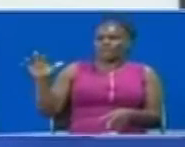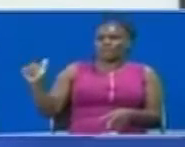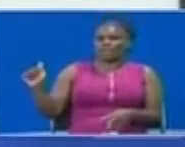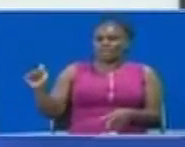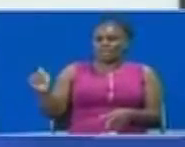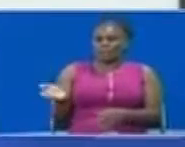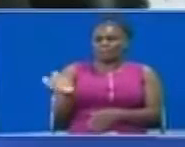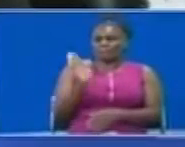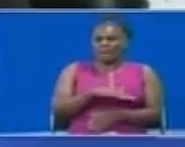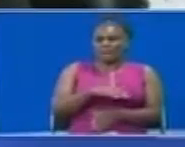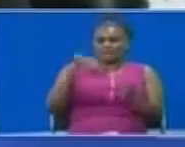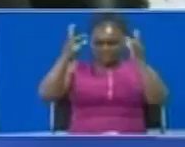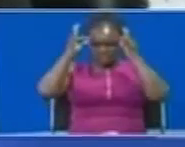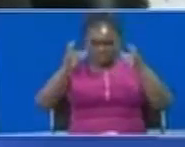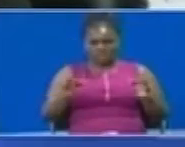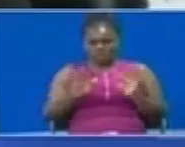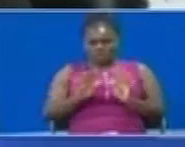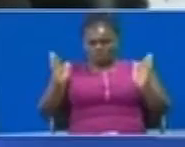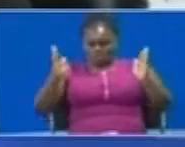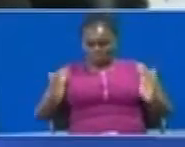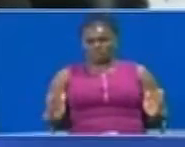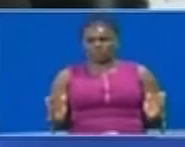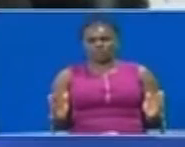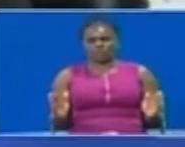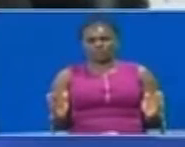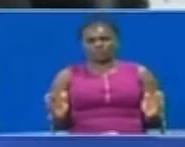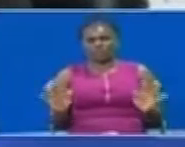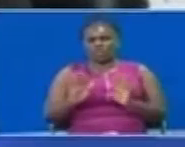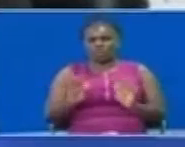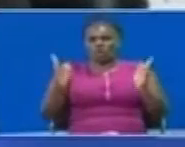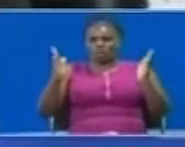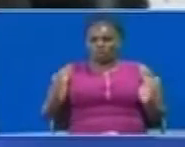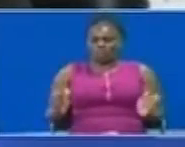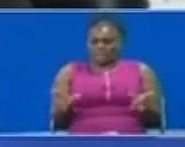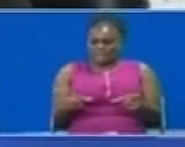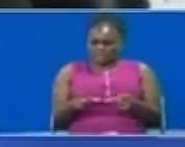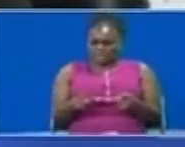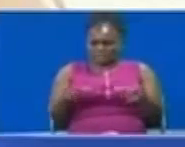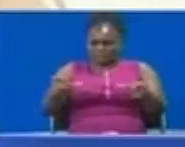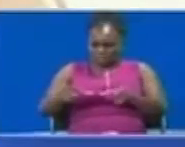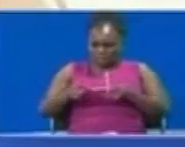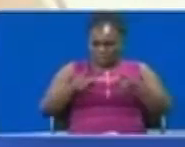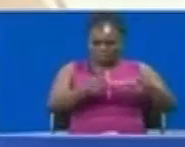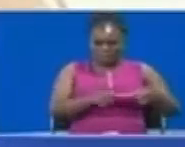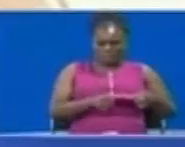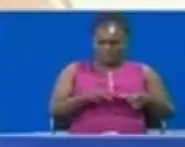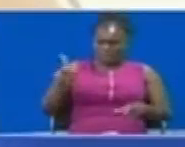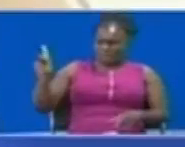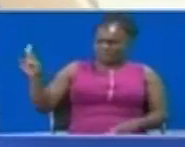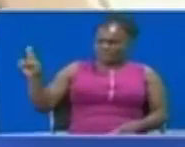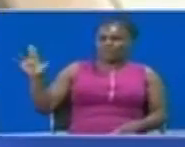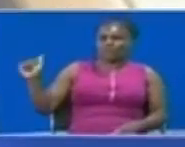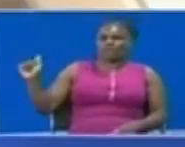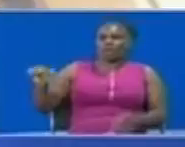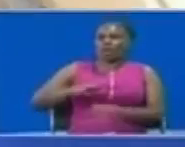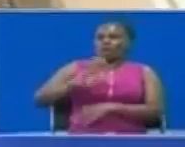hasty retreat. No one and no one's license has been revoked. According to KRA,